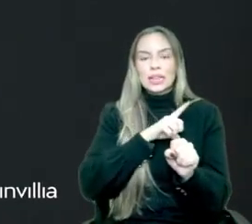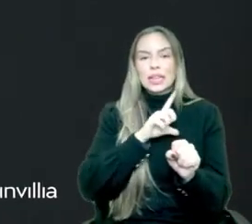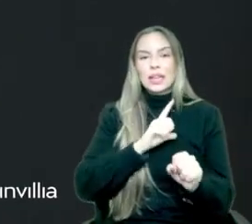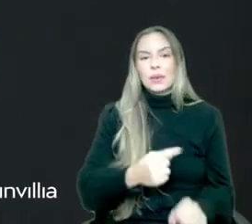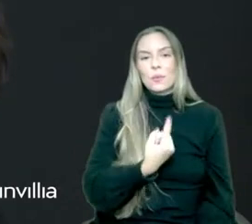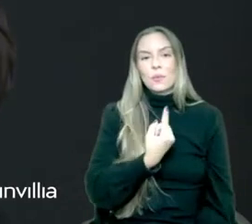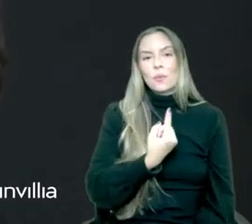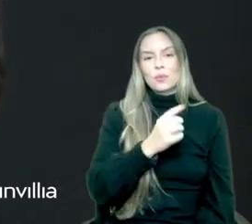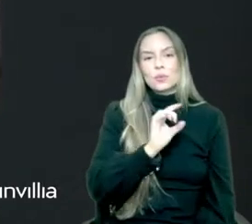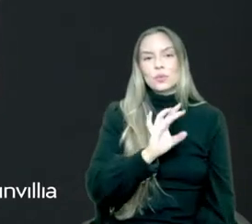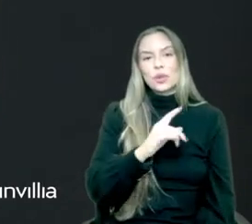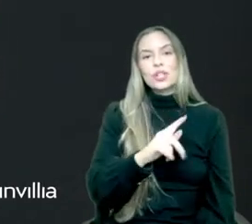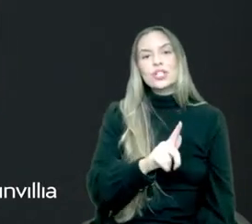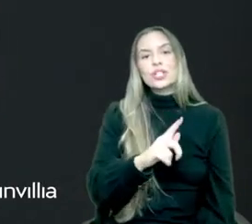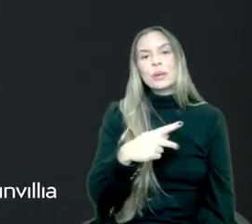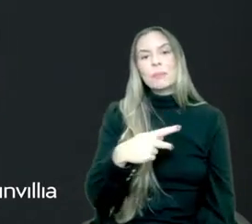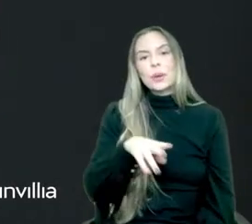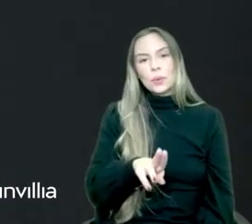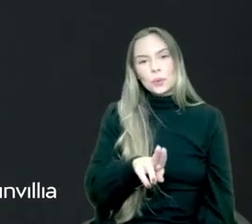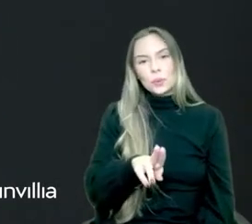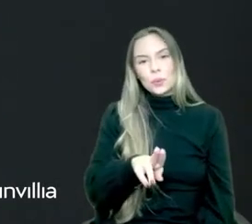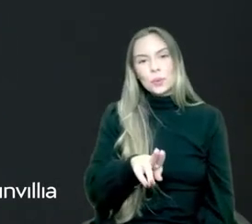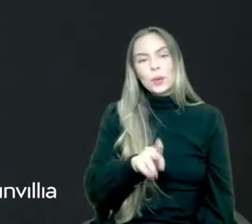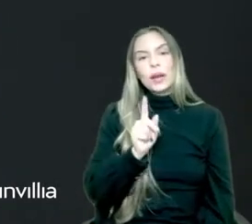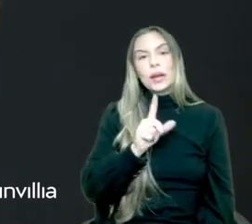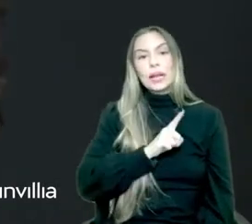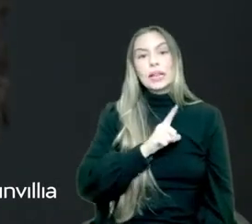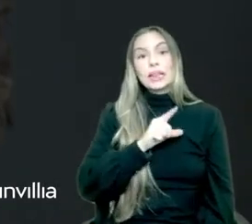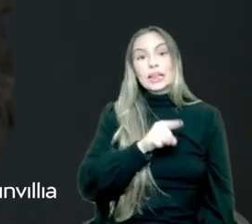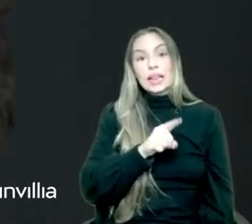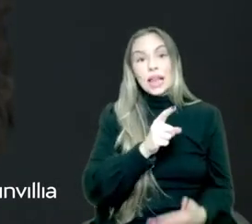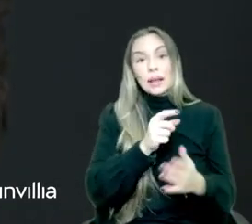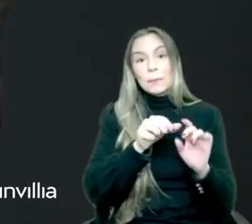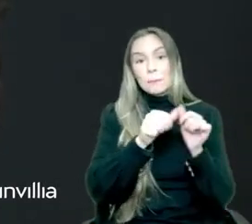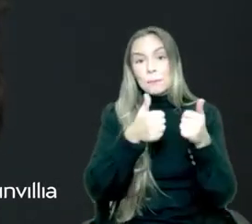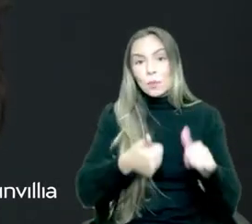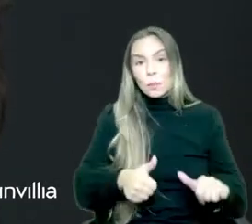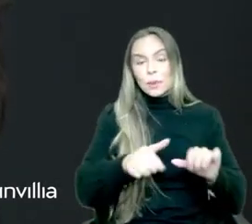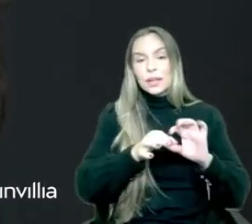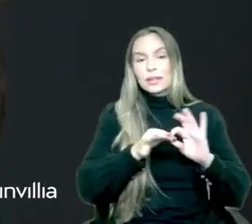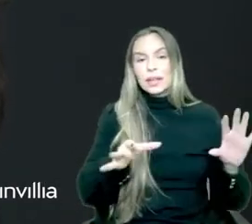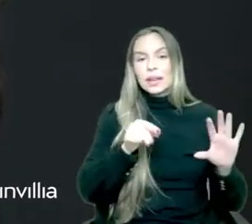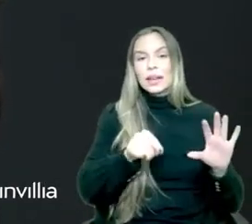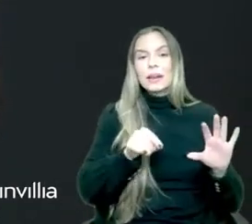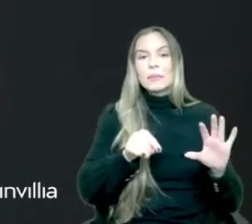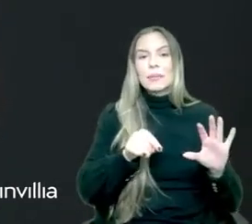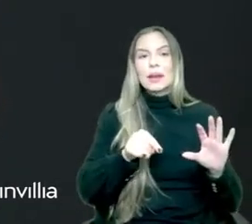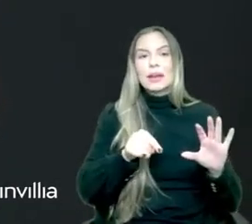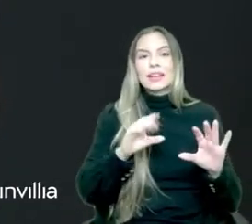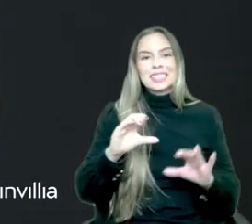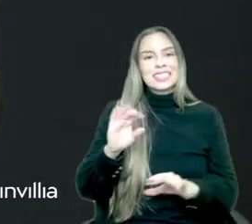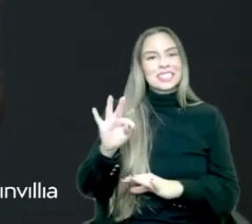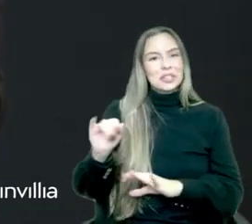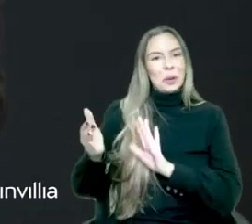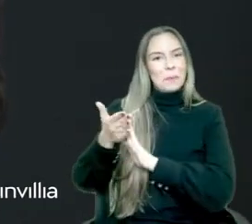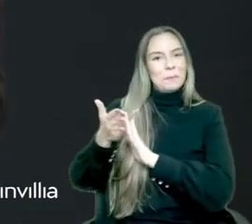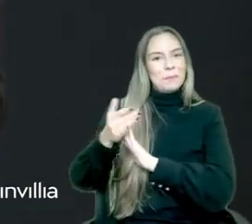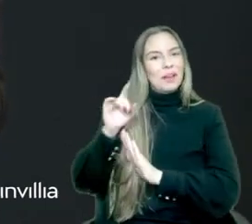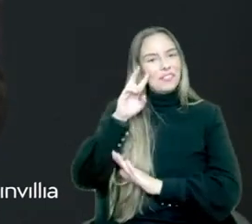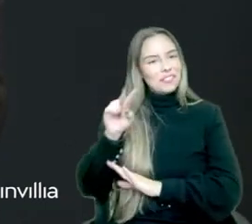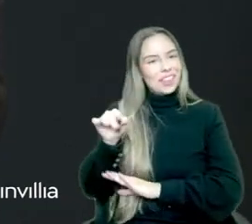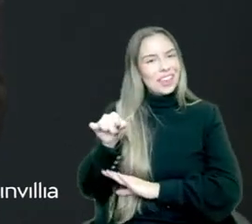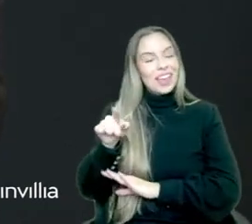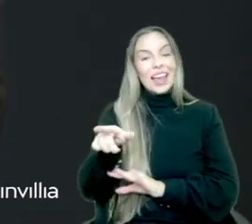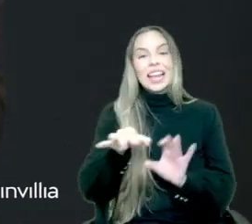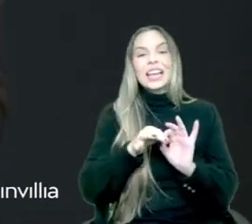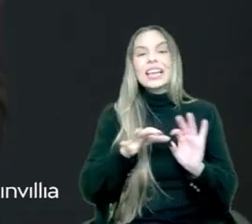So that base model was released. Thank you, I love the CTOs clapping. That was released at